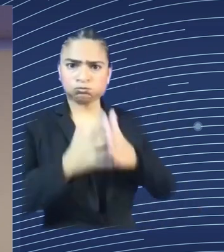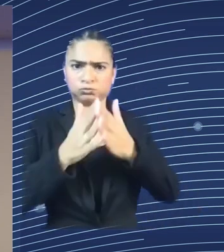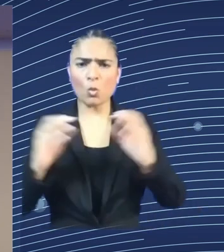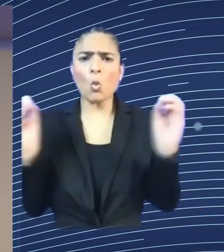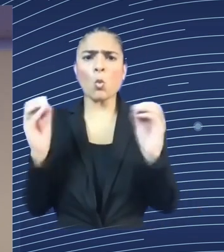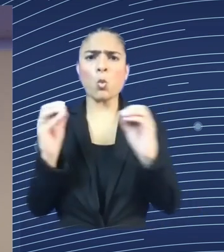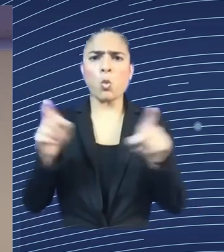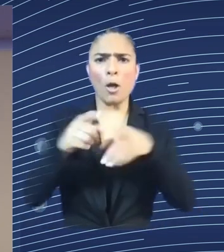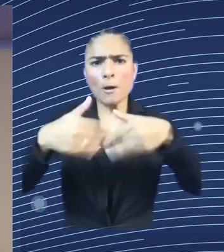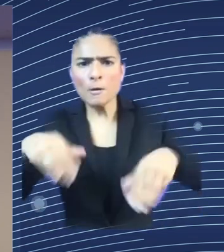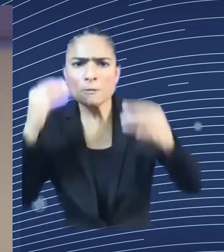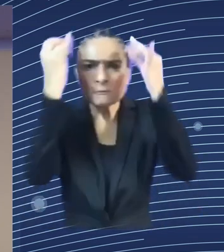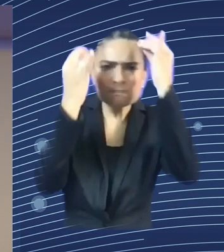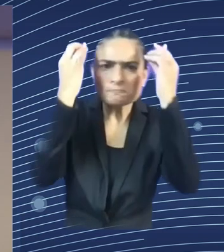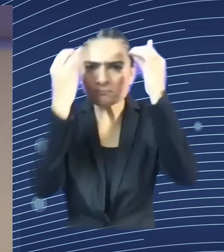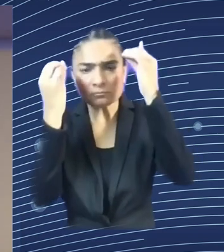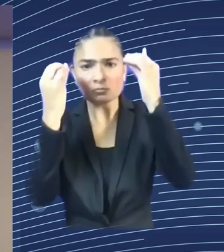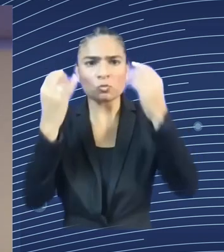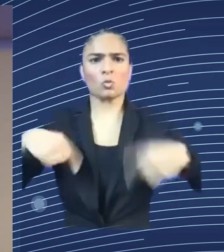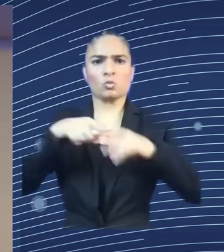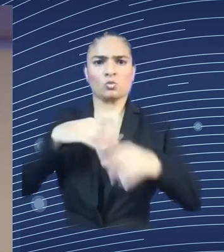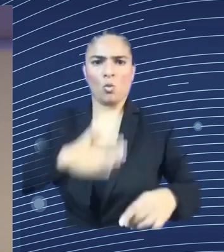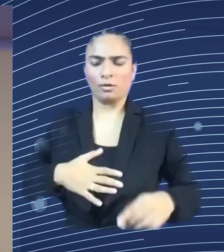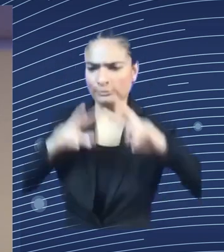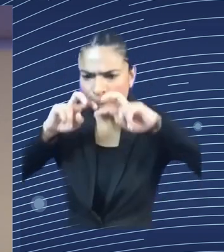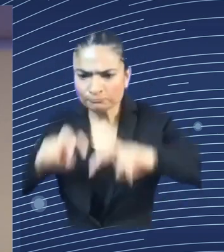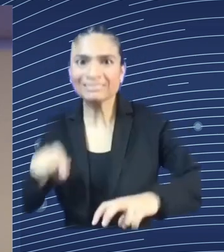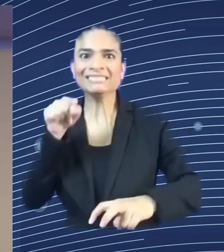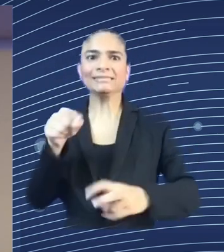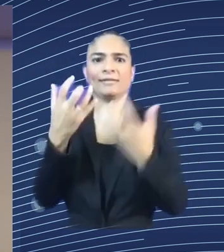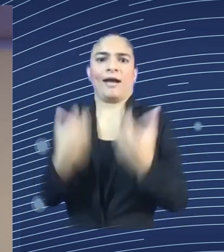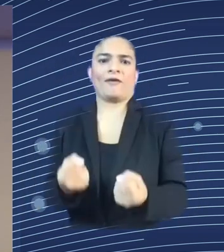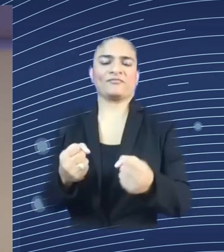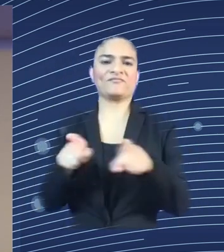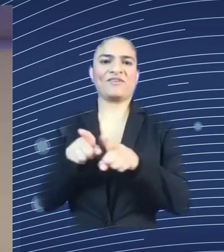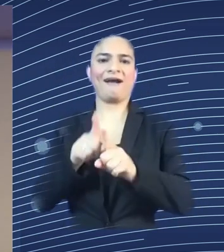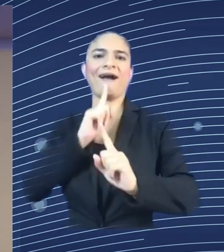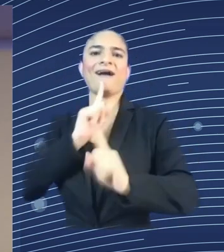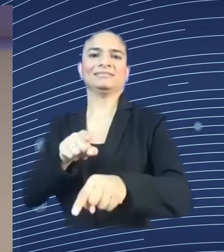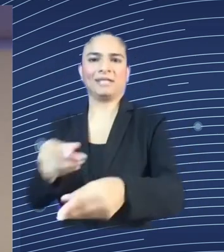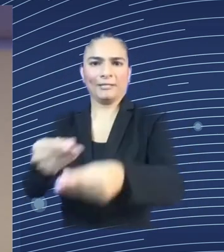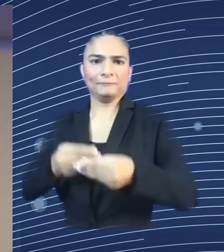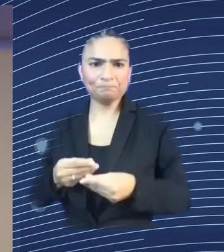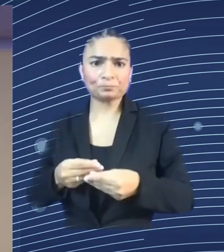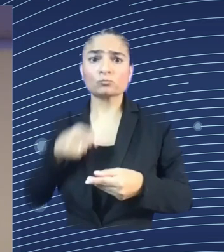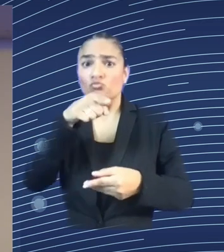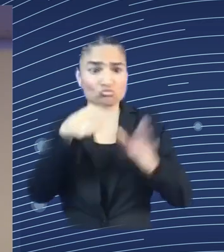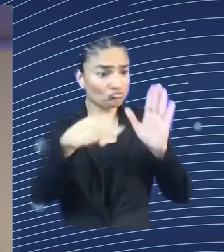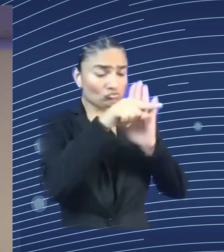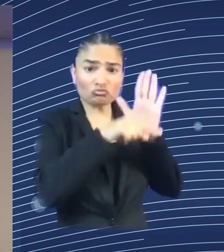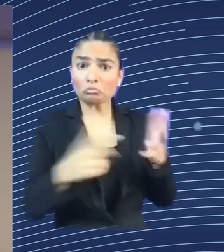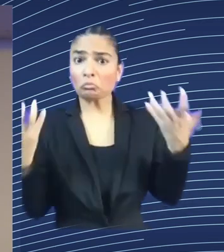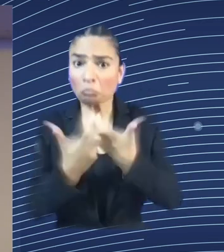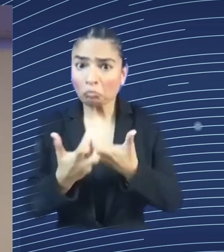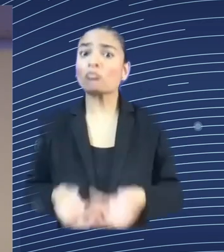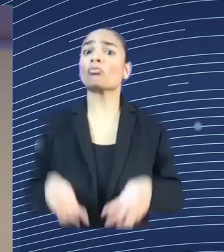the aid, the public aid. If you don't, you don't. So in this case, it's okay to use an algorithm. Our thinking with all of that is like, it's